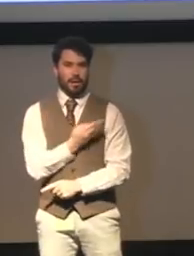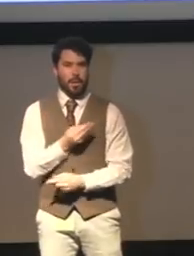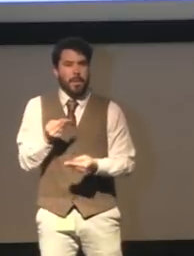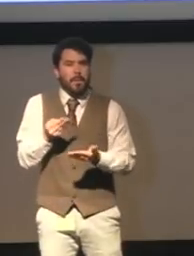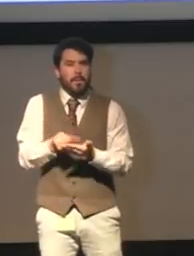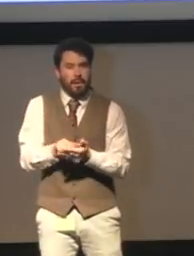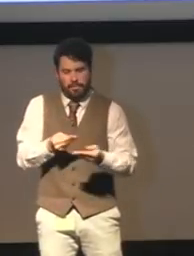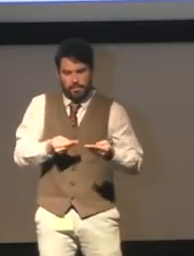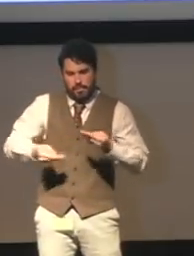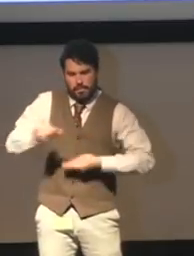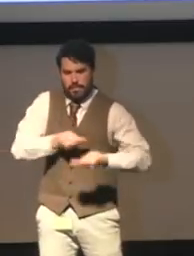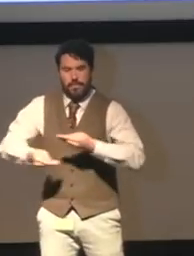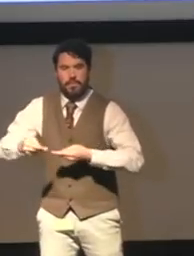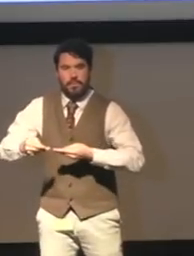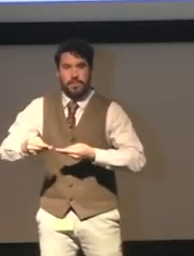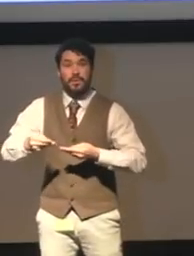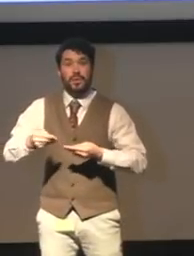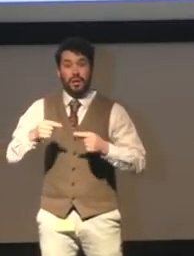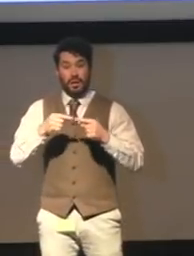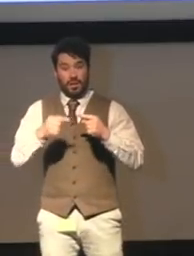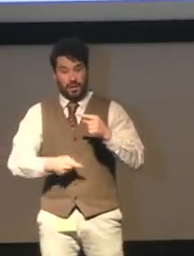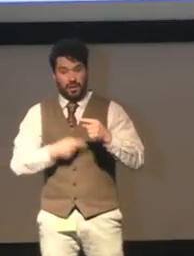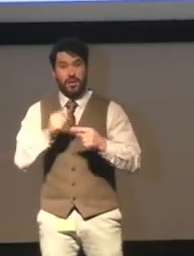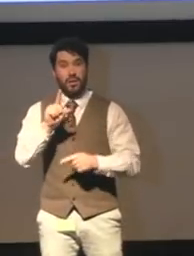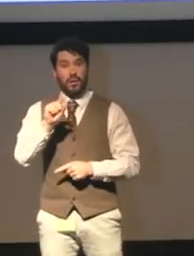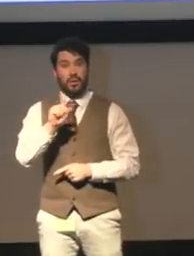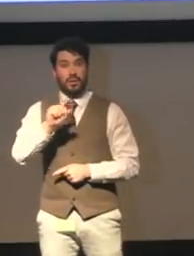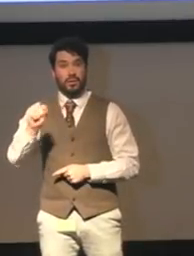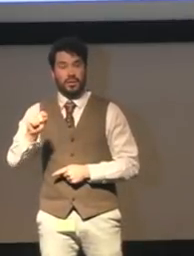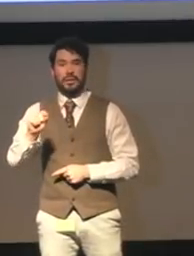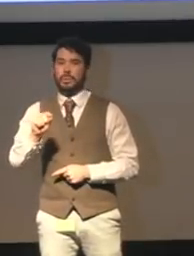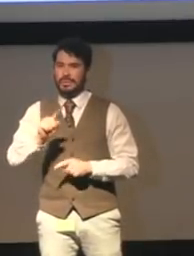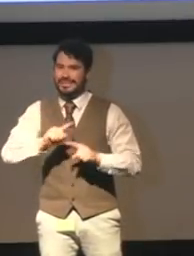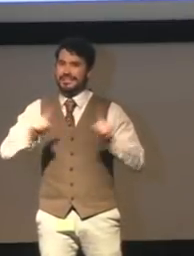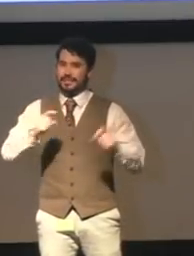And clearly this year is going to be very different than previous years.